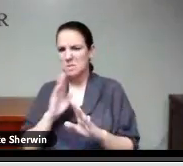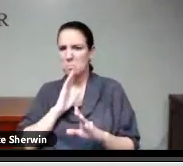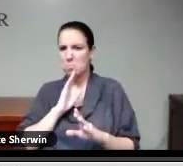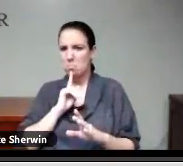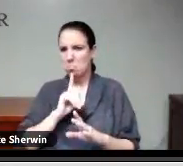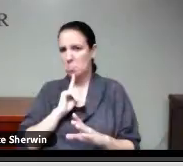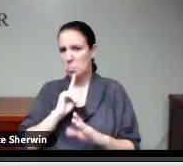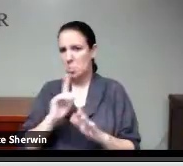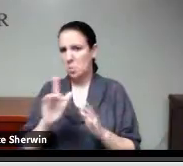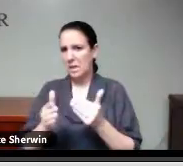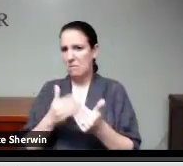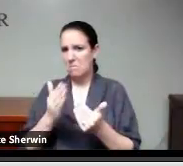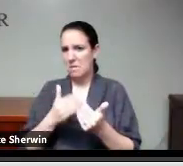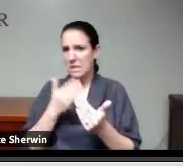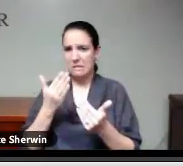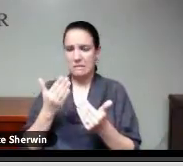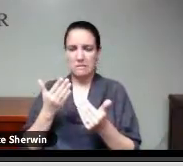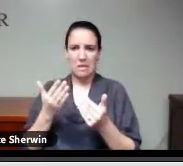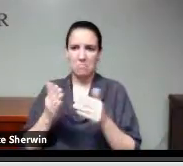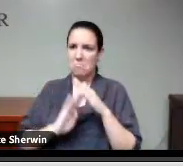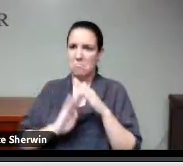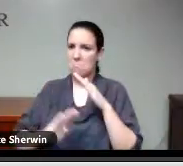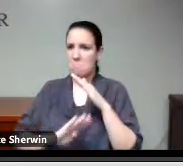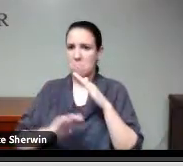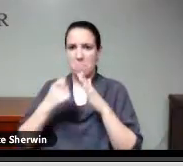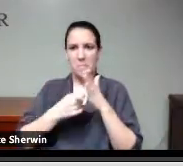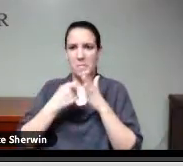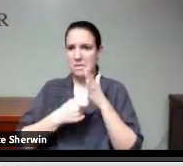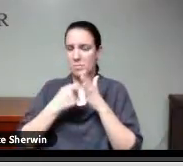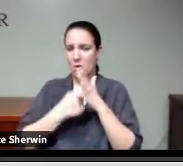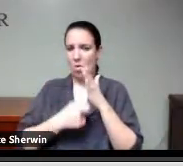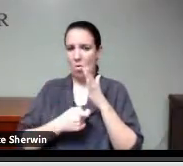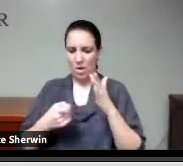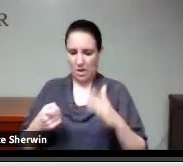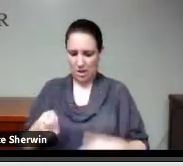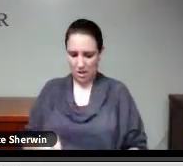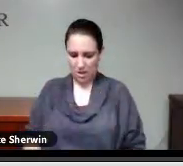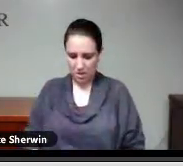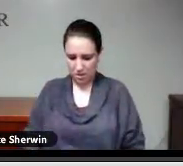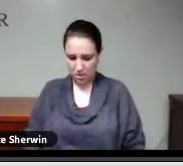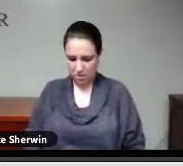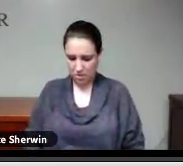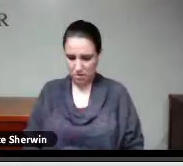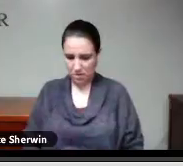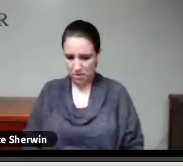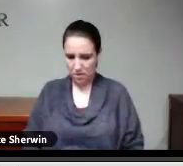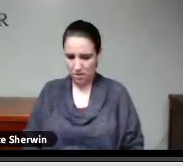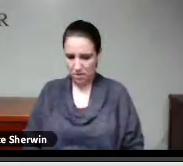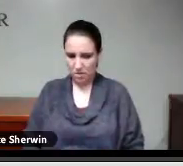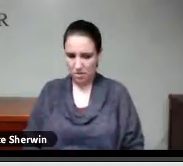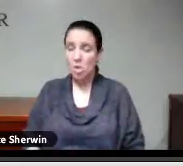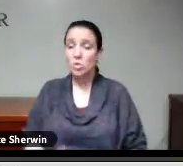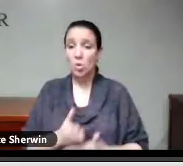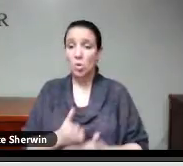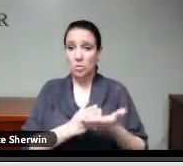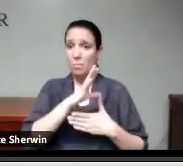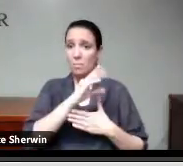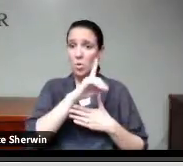there's minimal overhead, but some of the cons are that, you know, it's easy to have inappropriate code assignment.